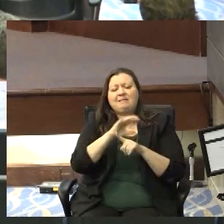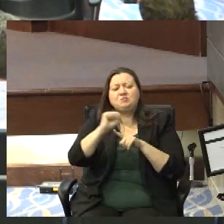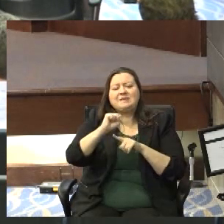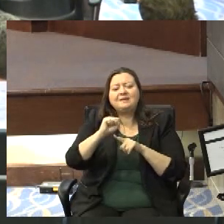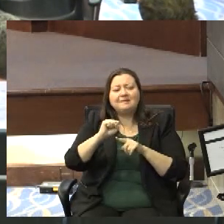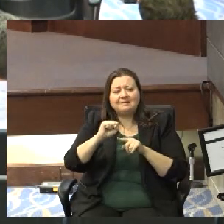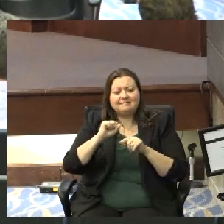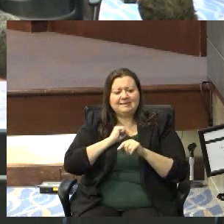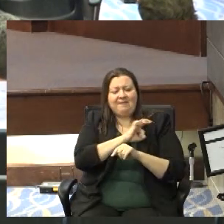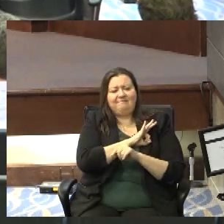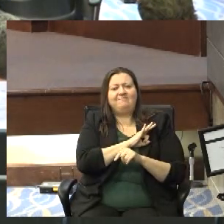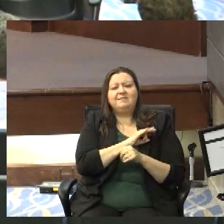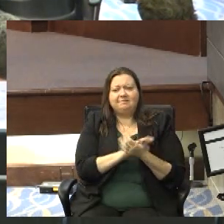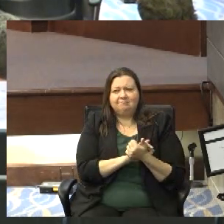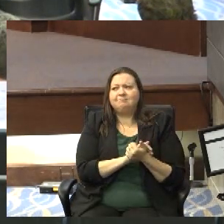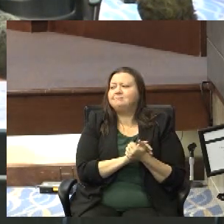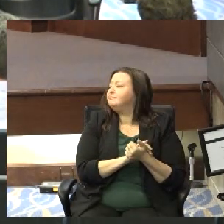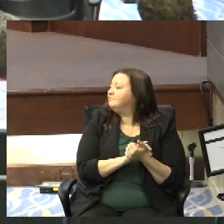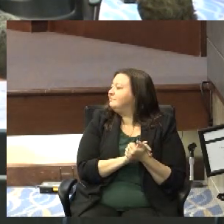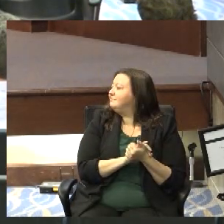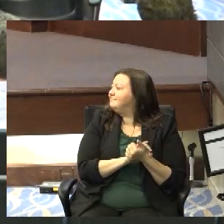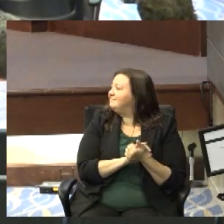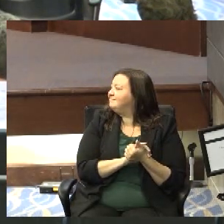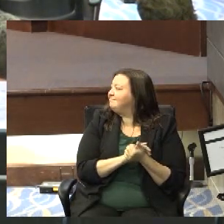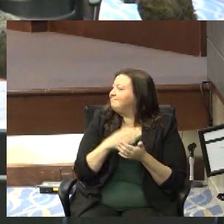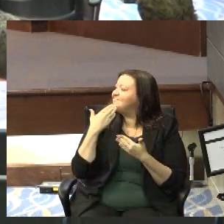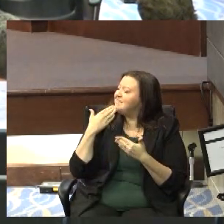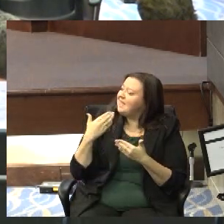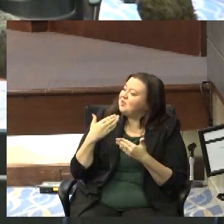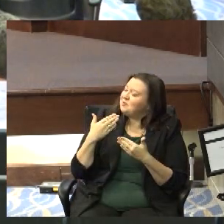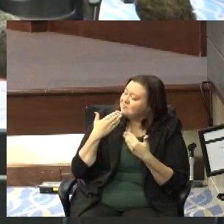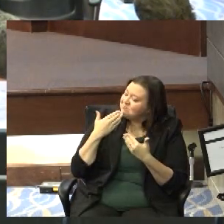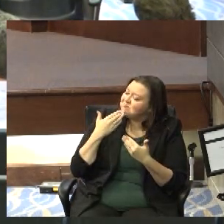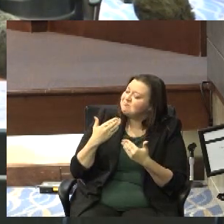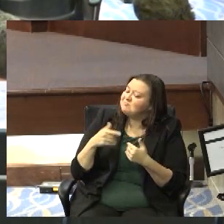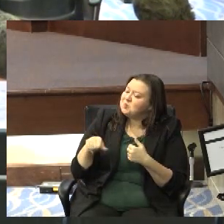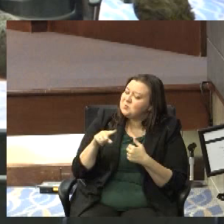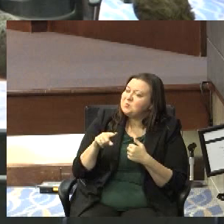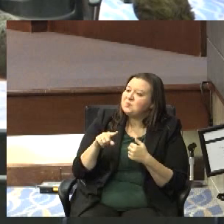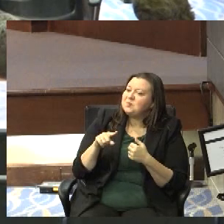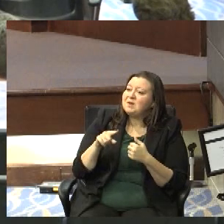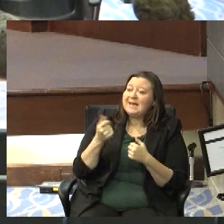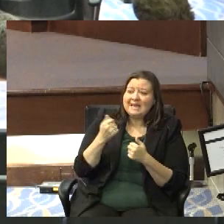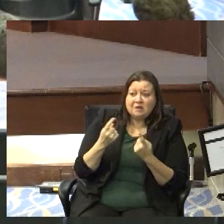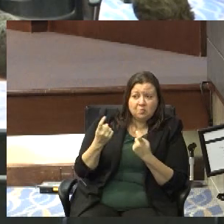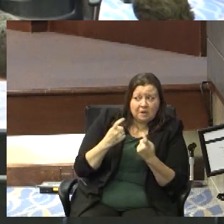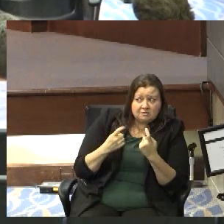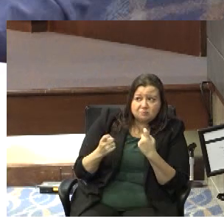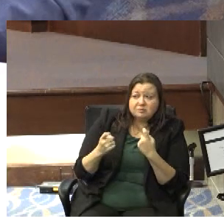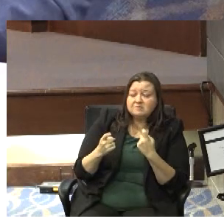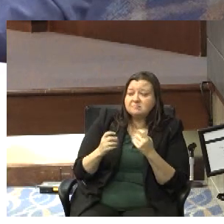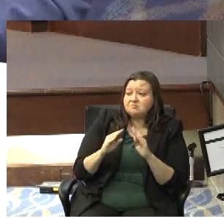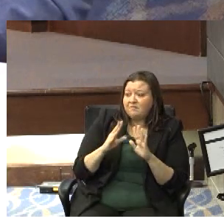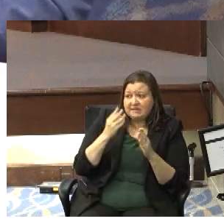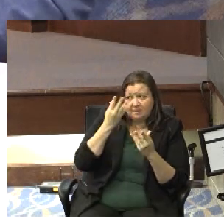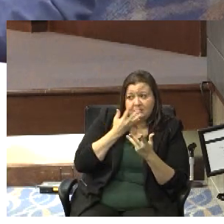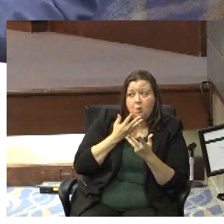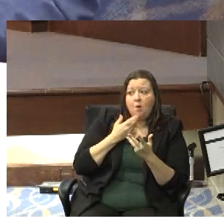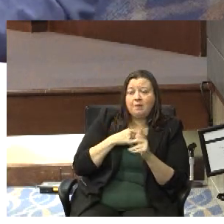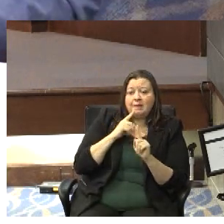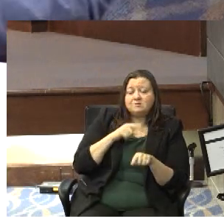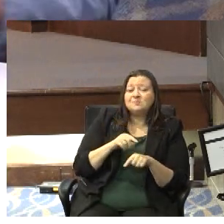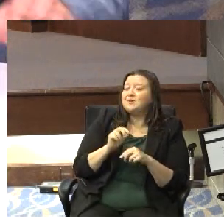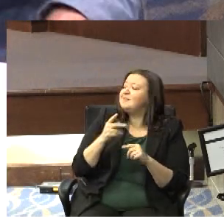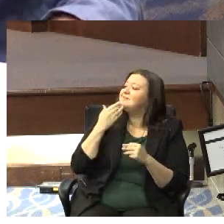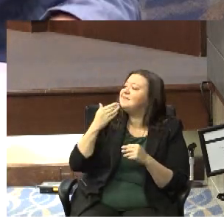outstanding staff. Mm-hmm. That's right. Thank you. We appreciate it. And any questions throughout the weekend, we look forward to see y'all. Let us know. Sounds great.